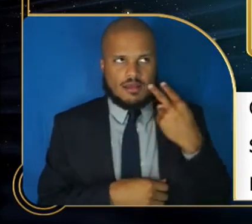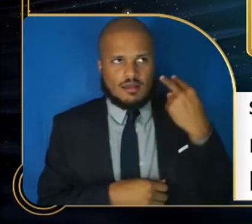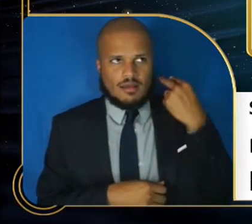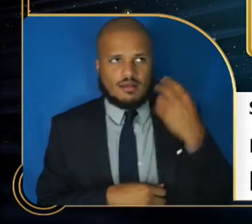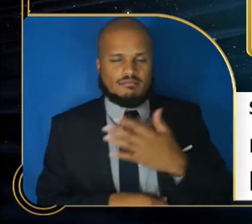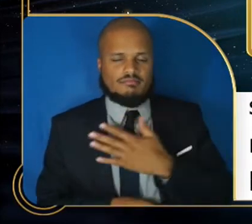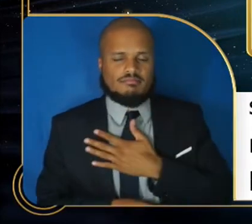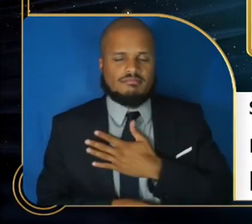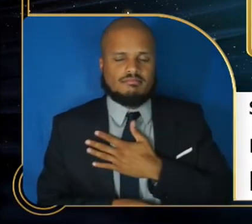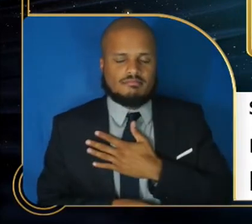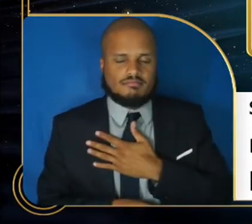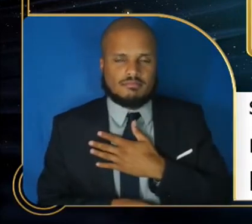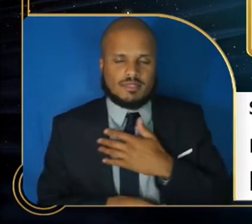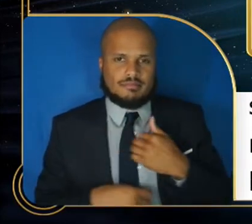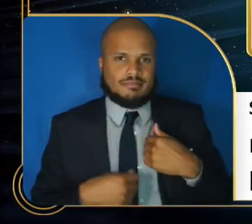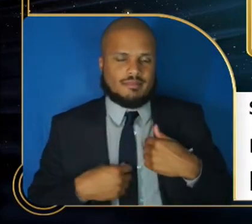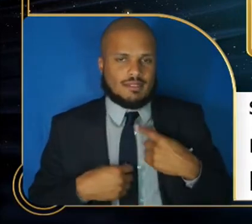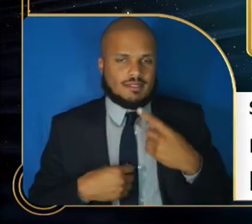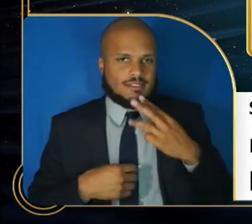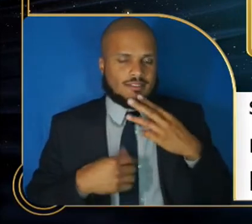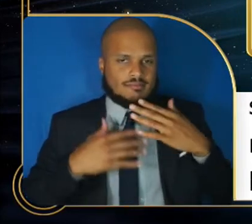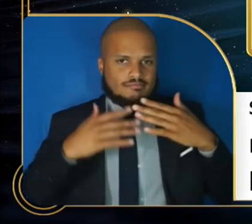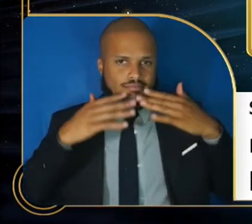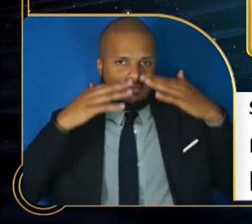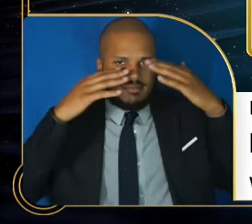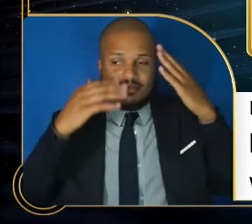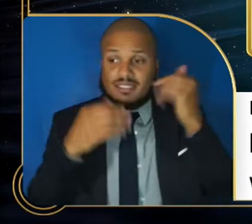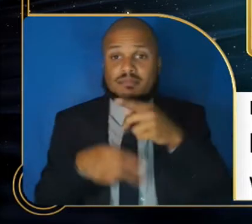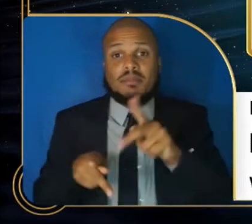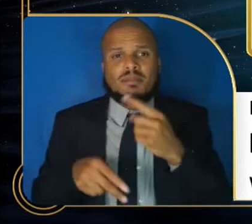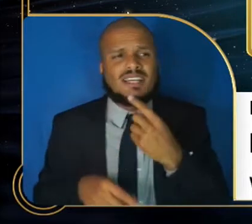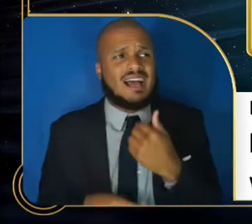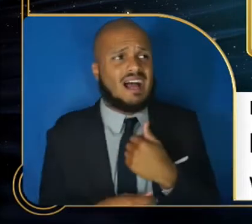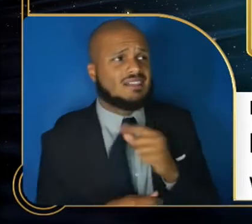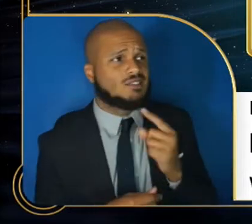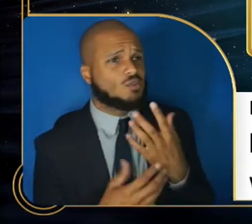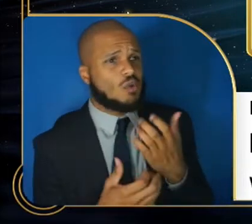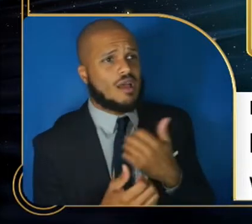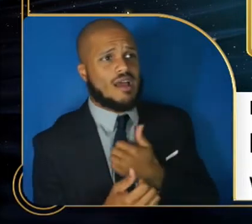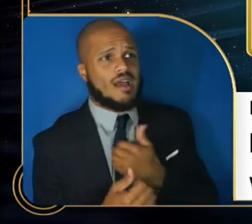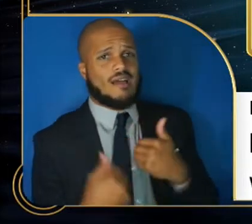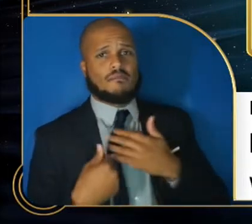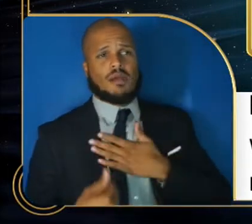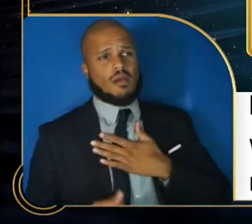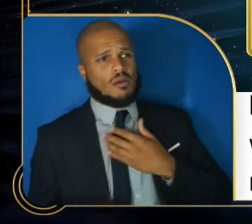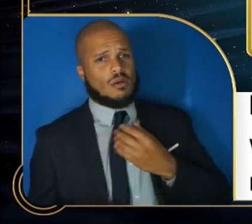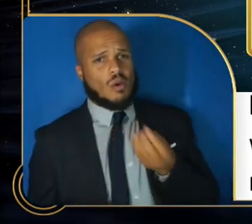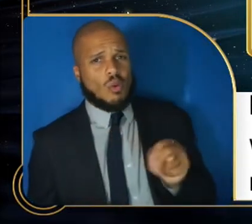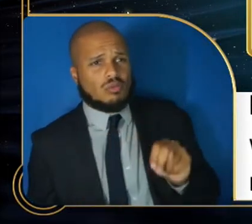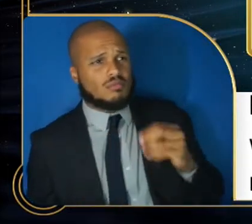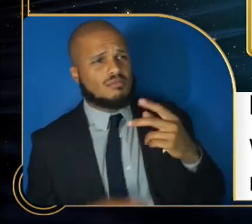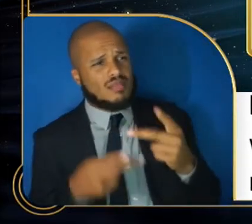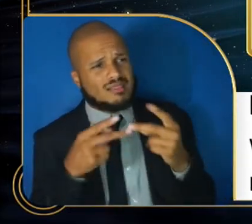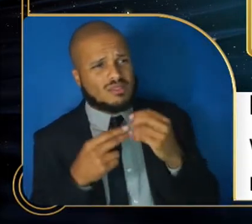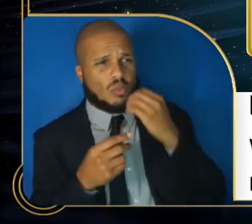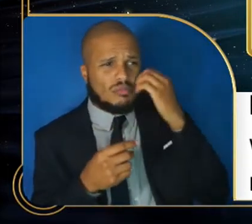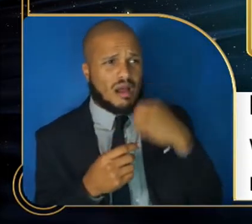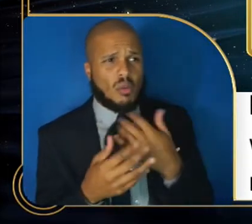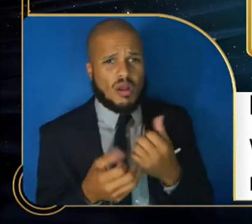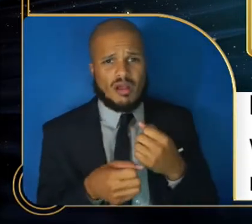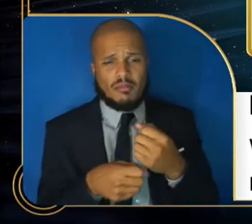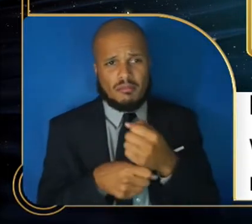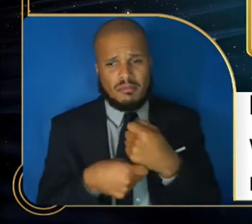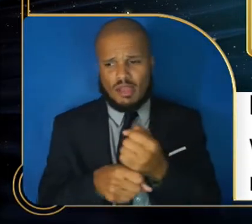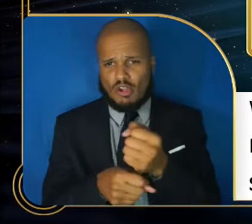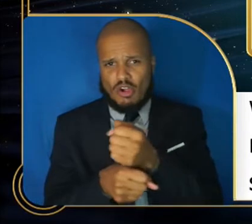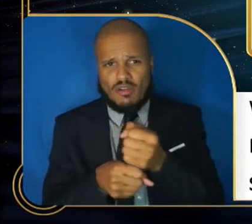who were talking about, look, all I want to do is get in my own place and have a cup of coffee and make some buttered toast, and be